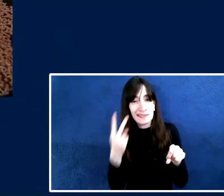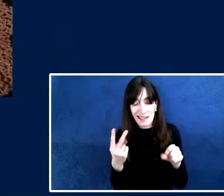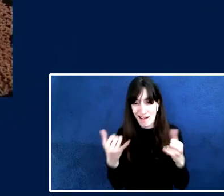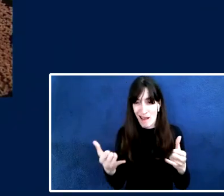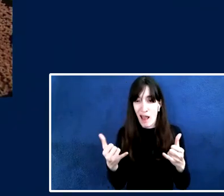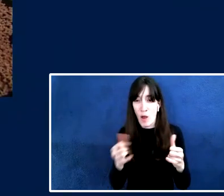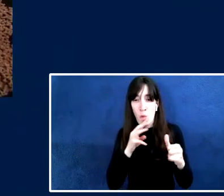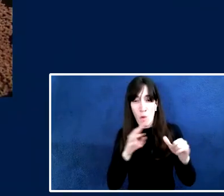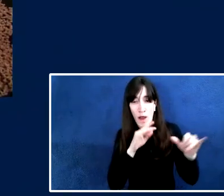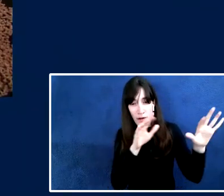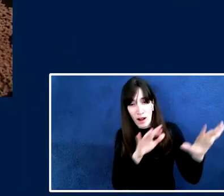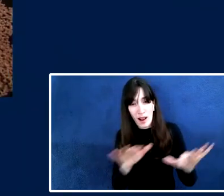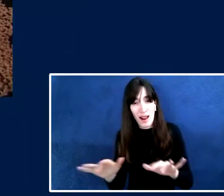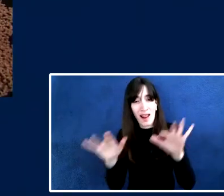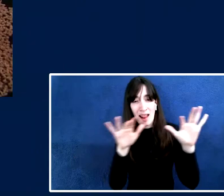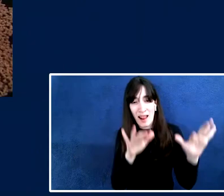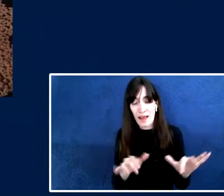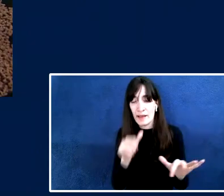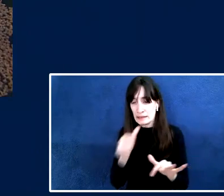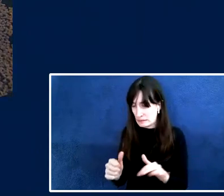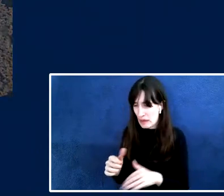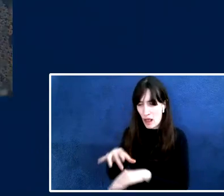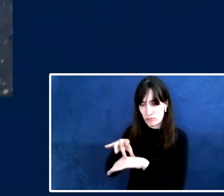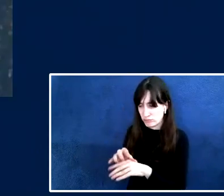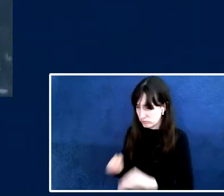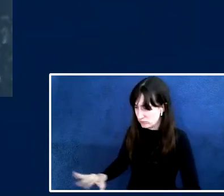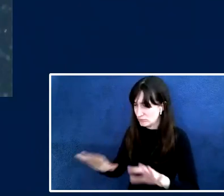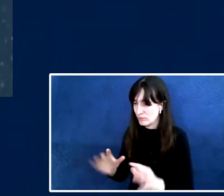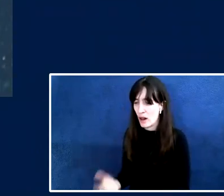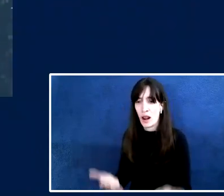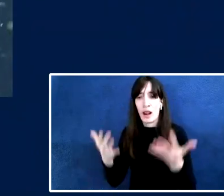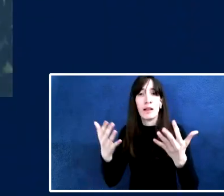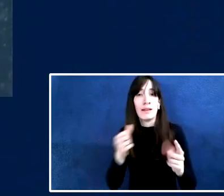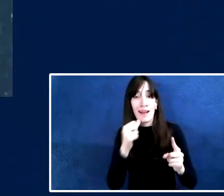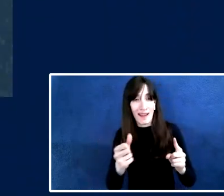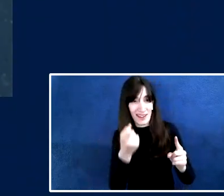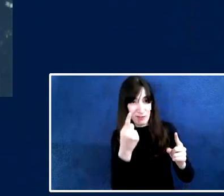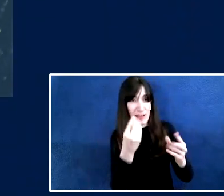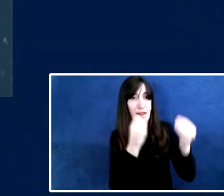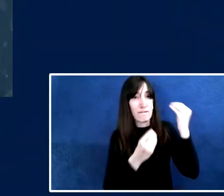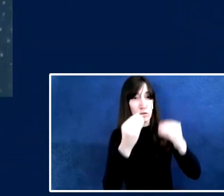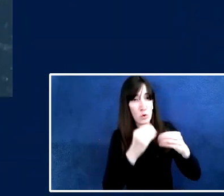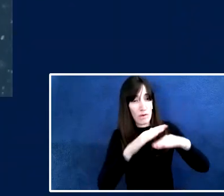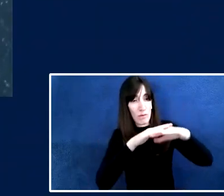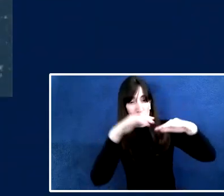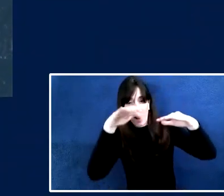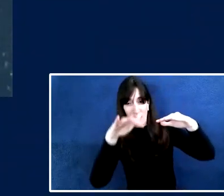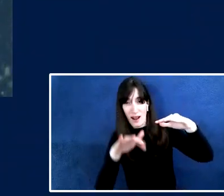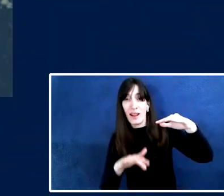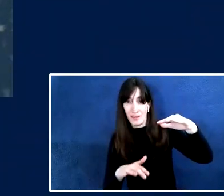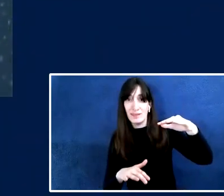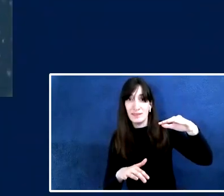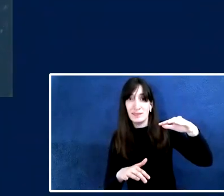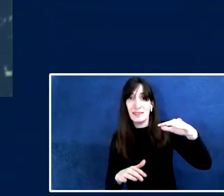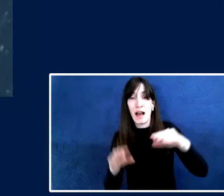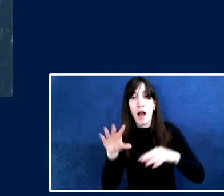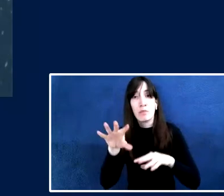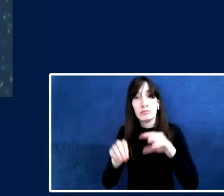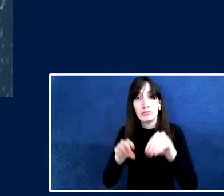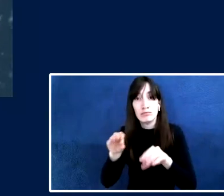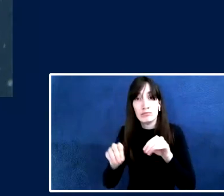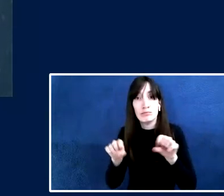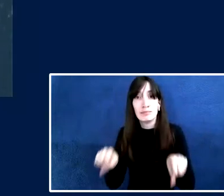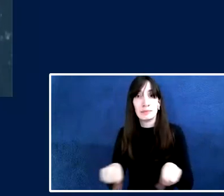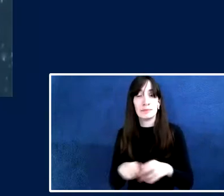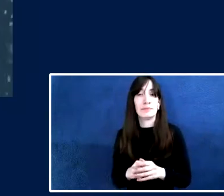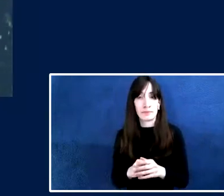not sediment stirred up by the ROV. That's food sinking from above. Think about what it's like to live here for a few moments.